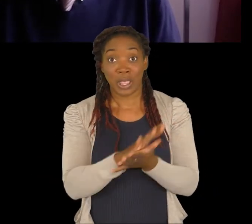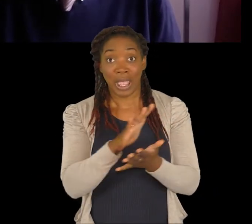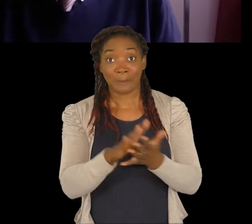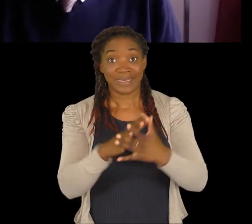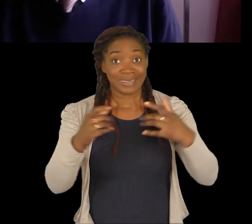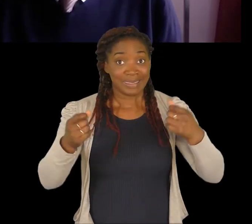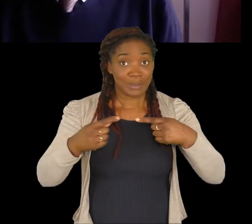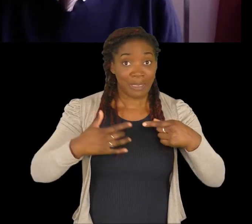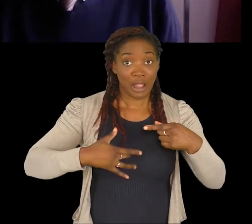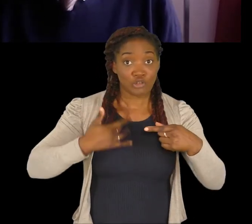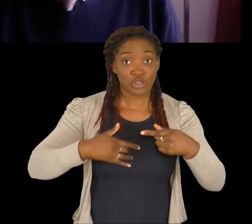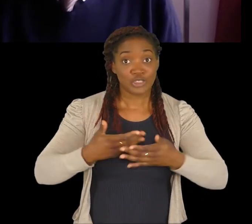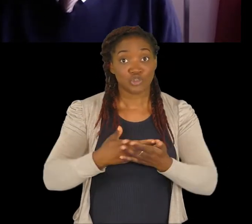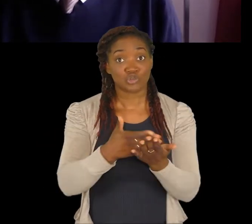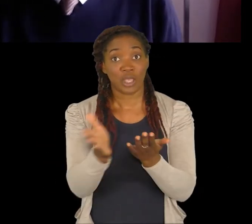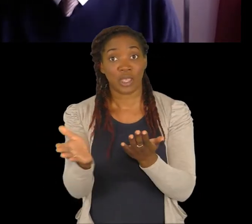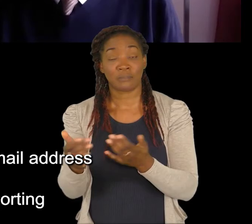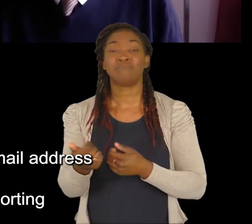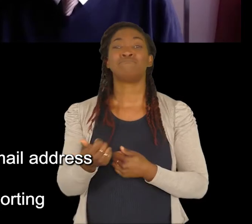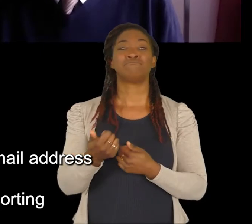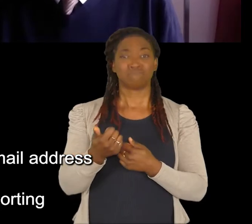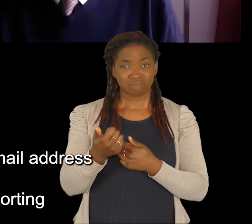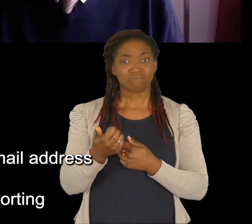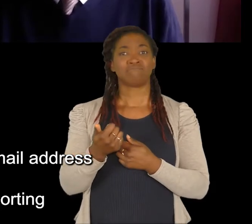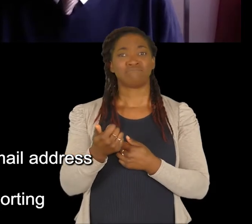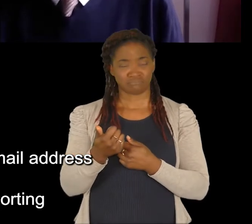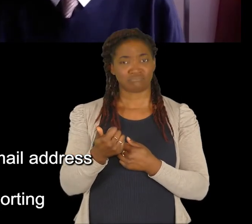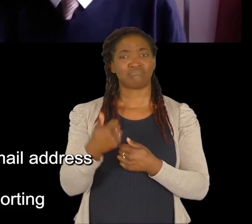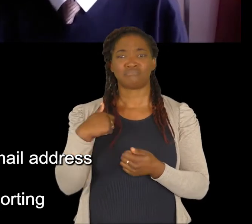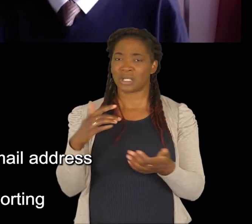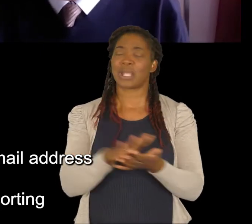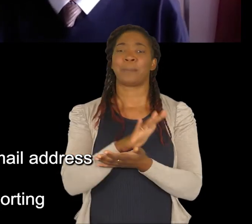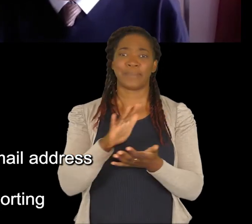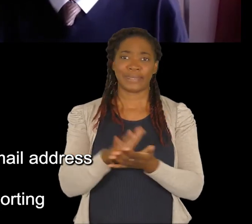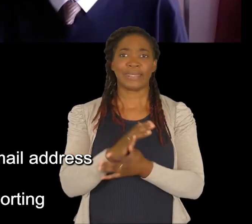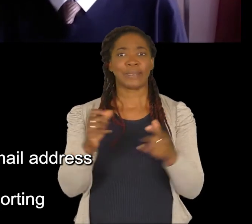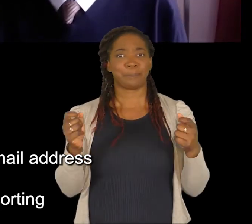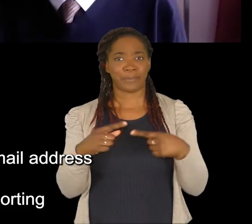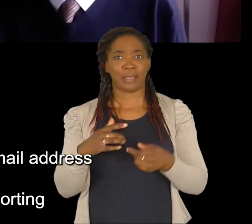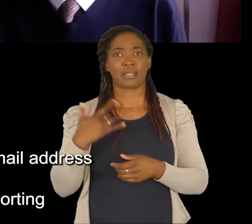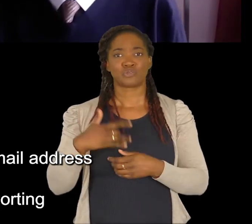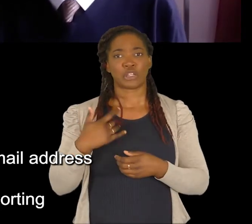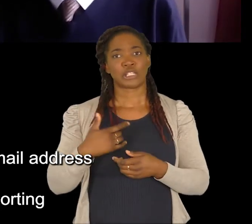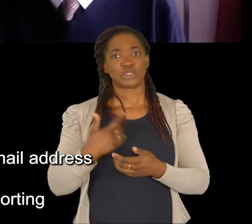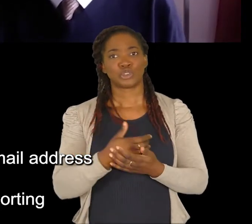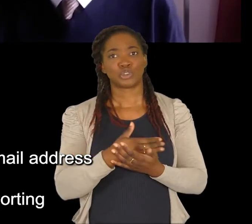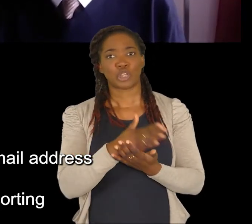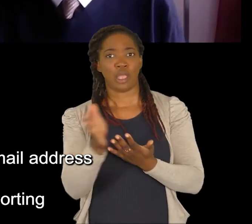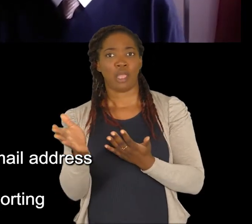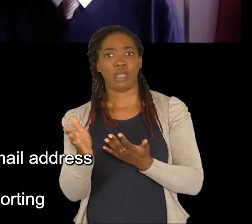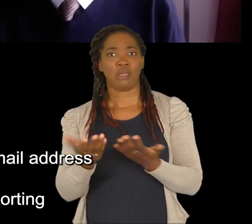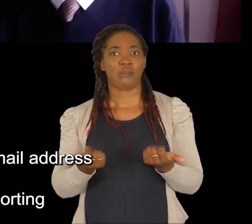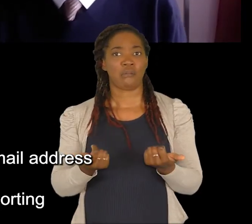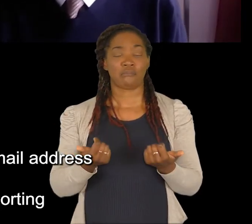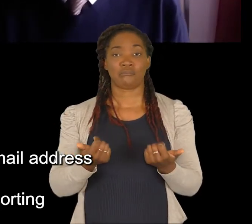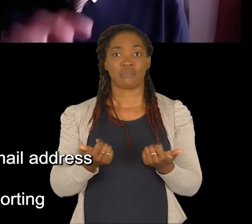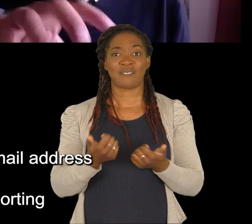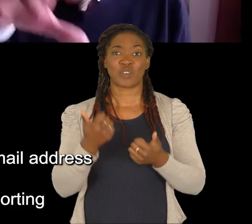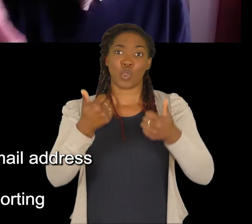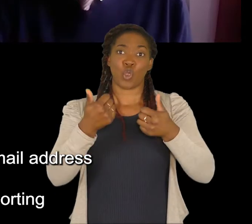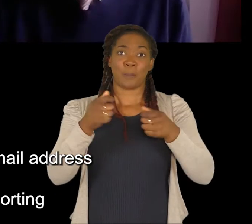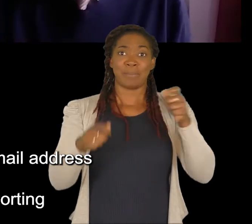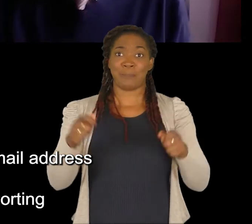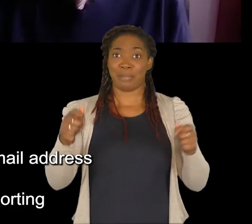you happy to give your email address out, or? Sure. I'm very happy to give my email address out. I have no problem with that at all. I